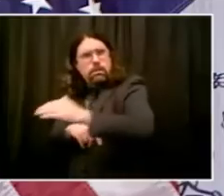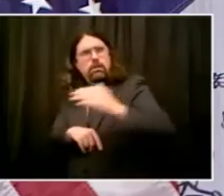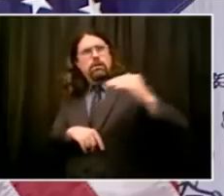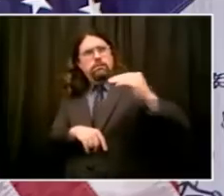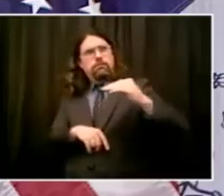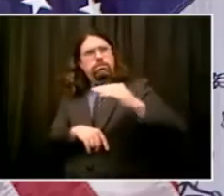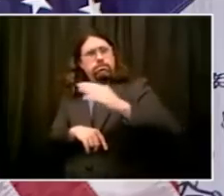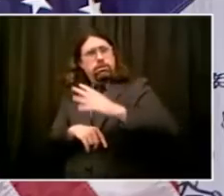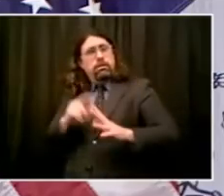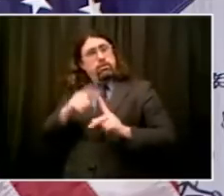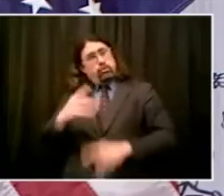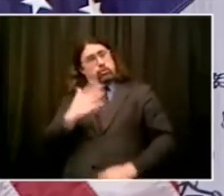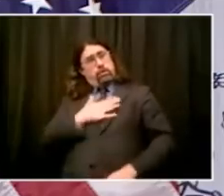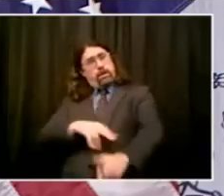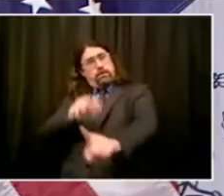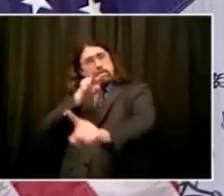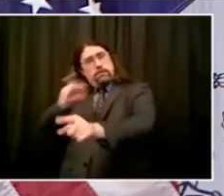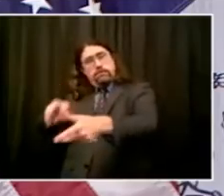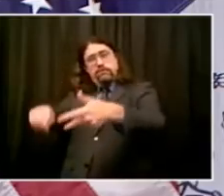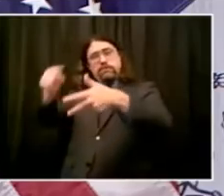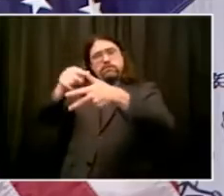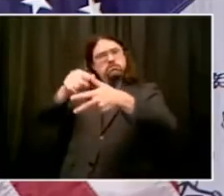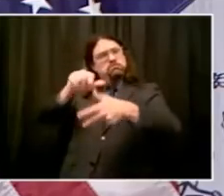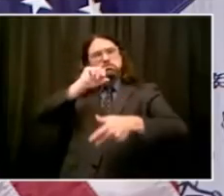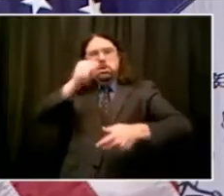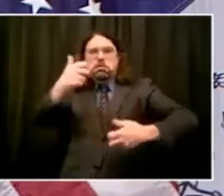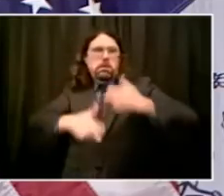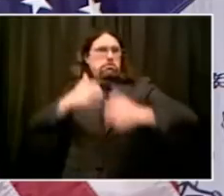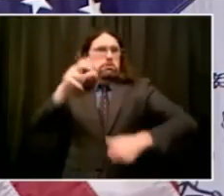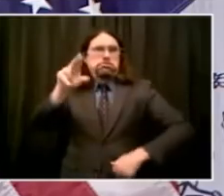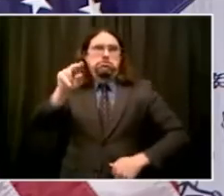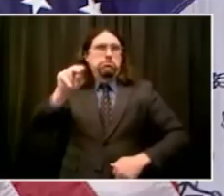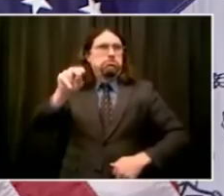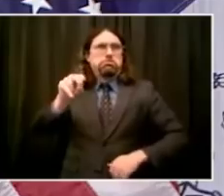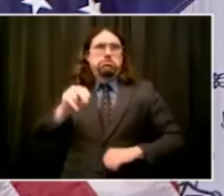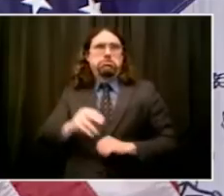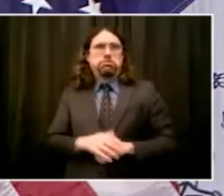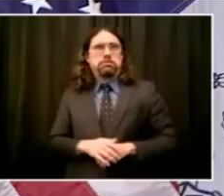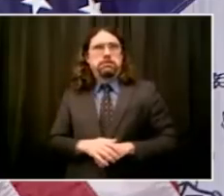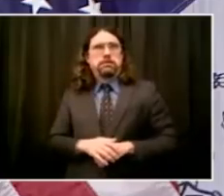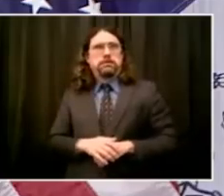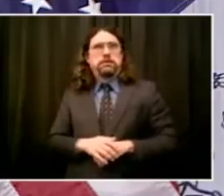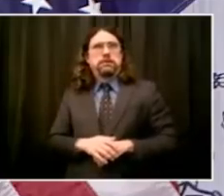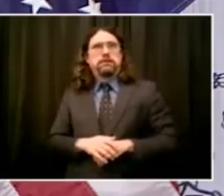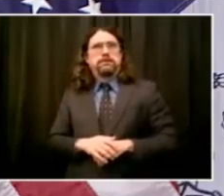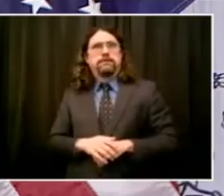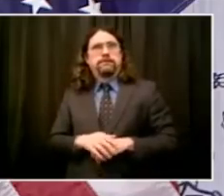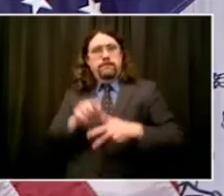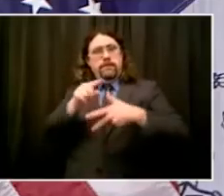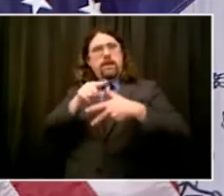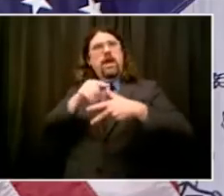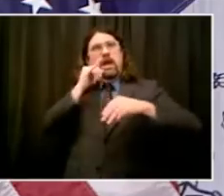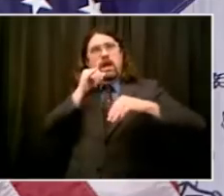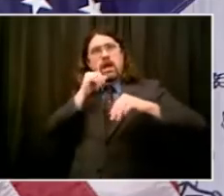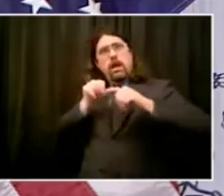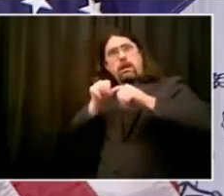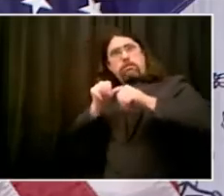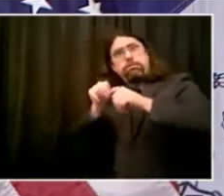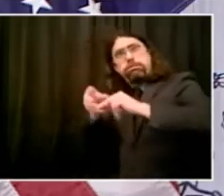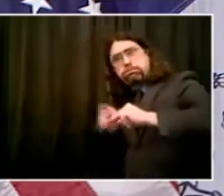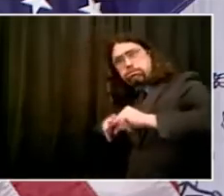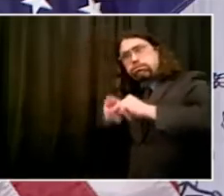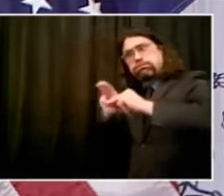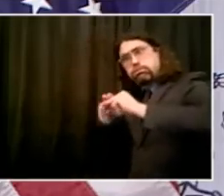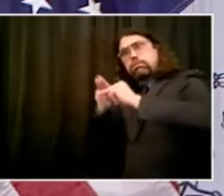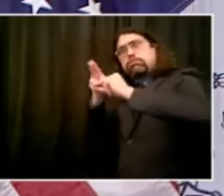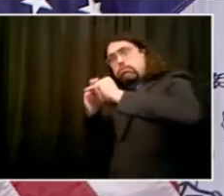differently. But let's turn to all the doctors to see if anyone is seeing any particular problem causing this increase. Who wants